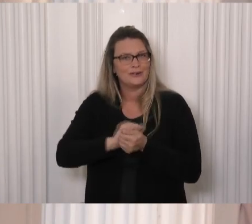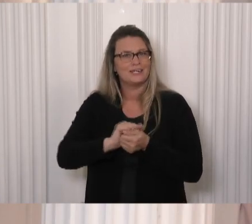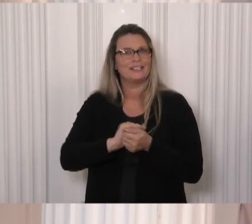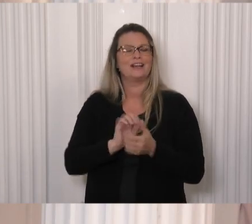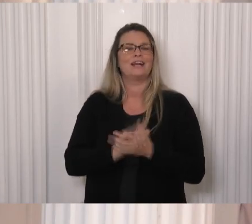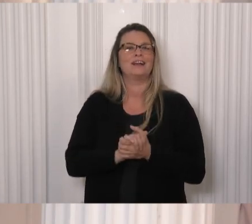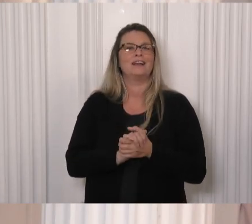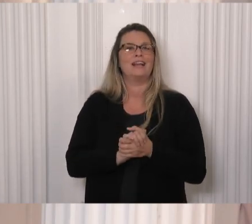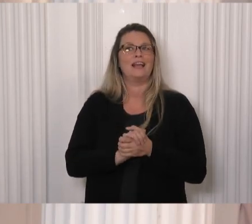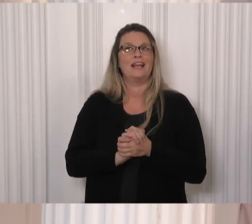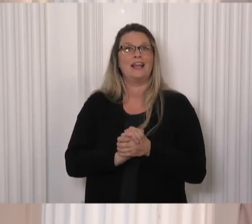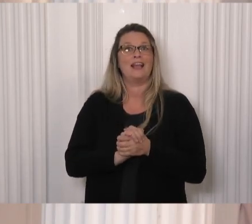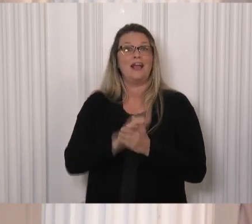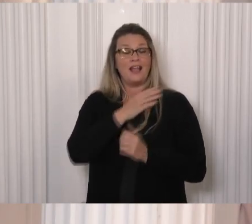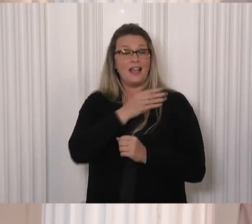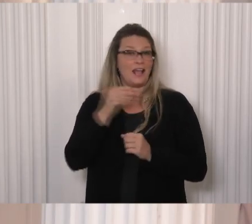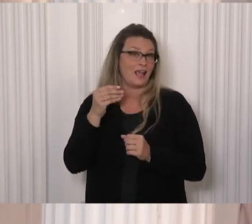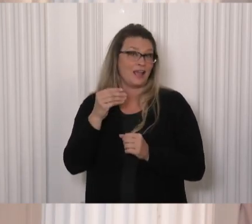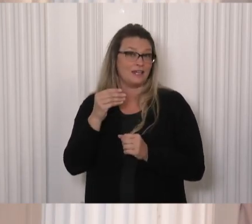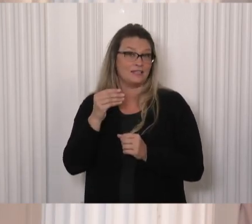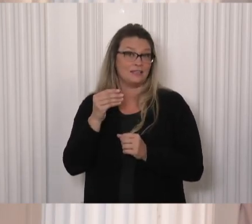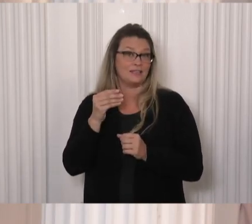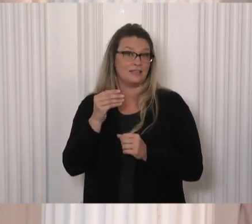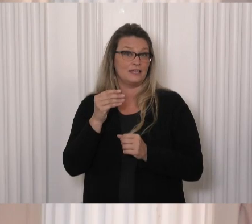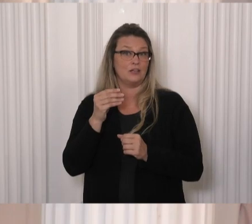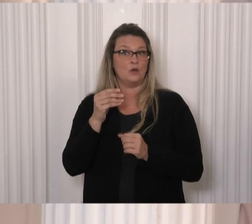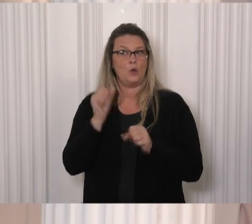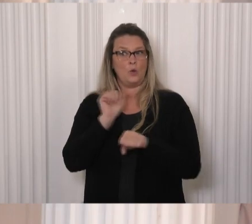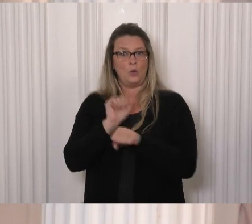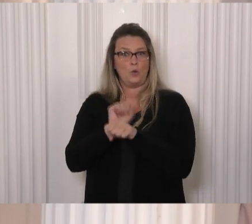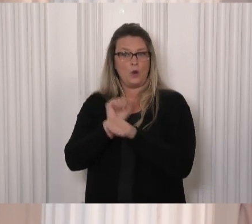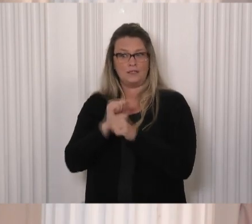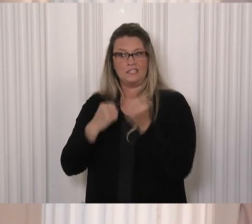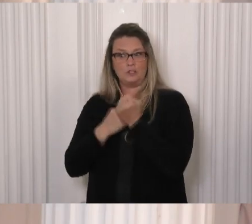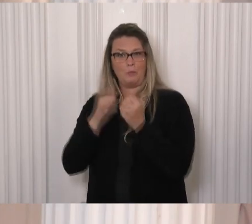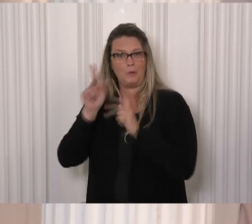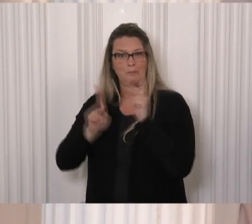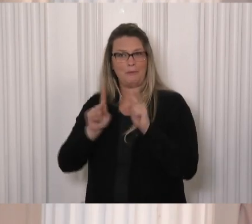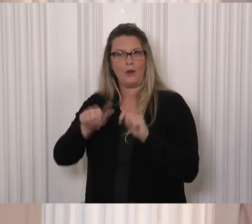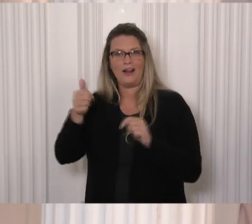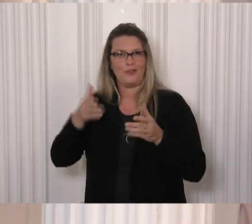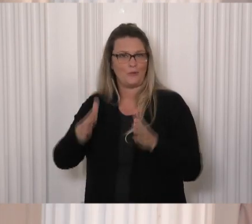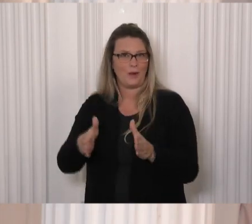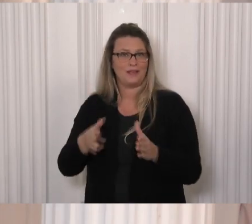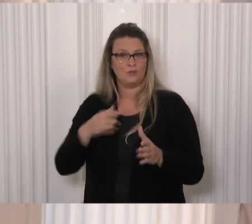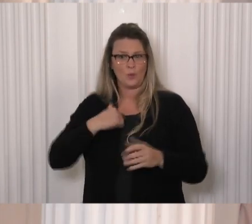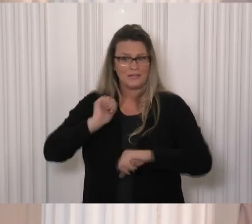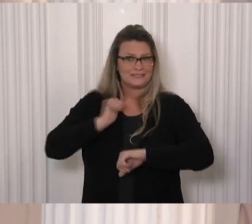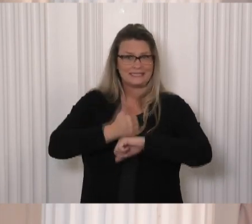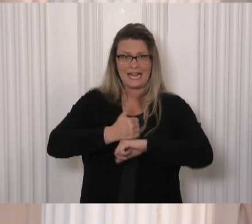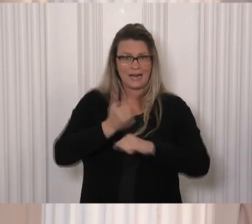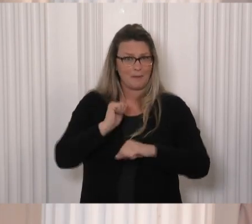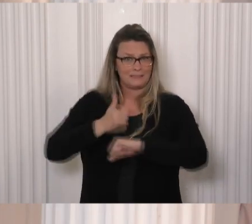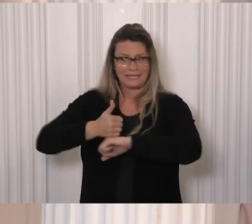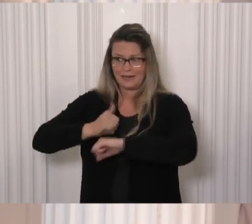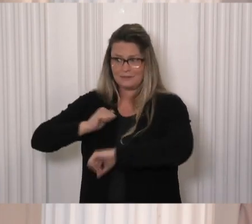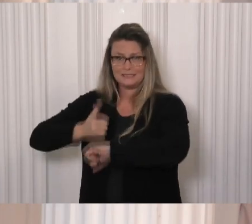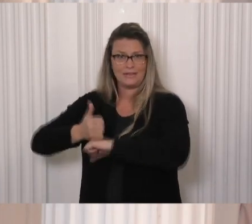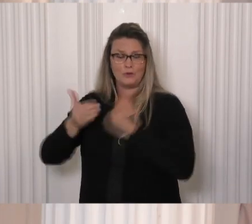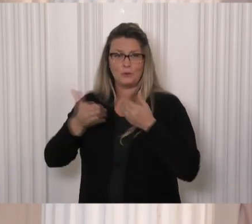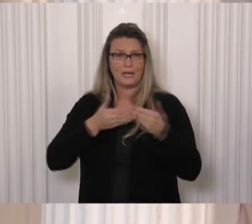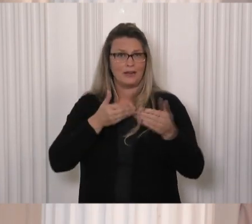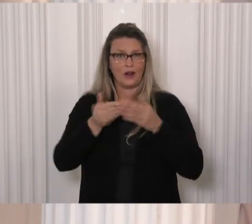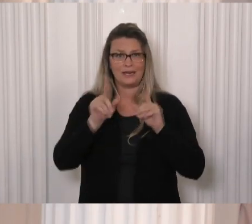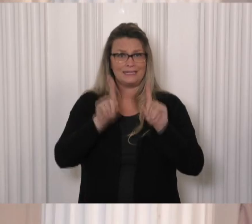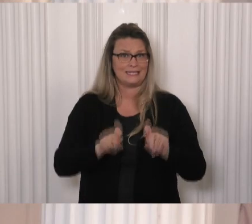hygiene, and then that we really work to support each other in other ways. We're putting all those in place regardless of what the testing